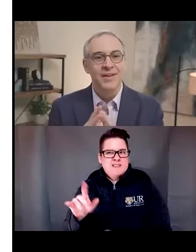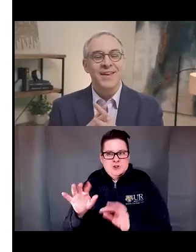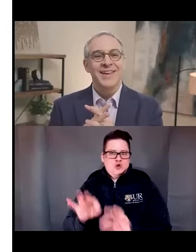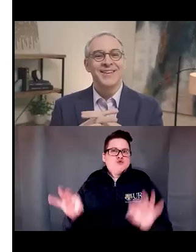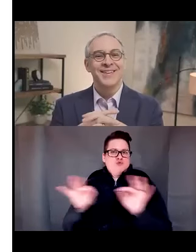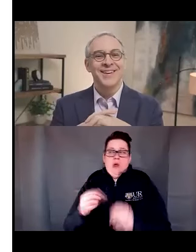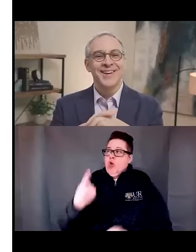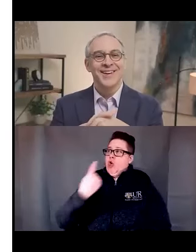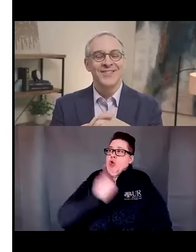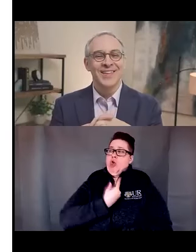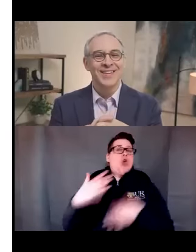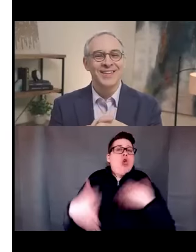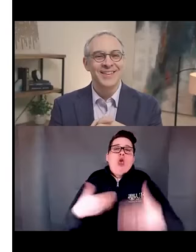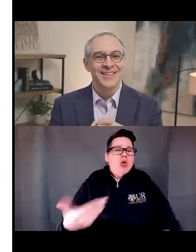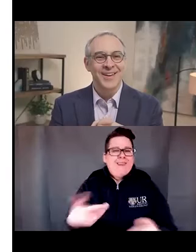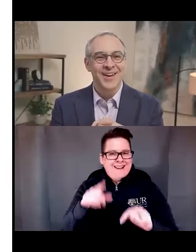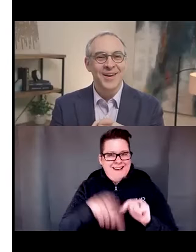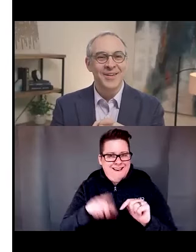truth in